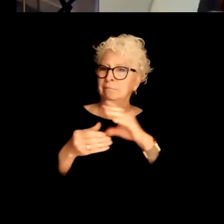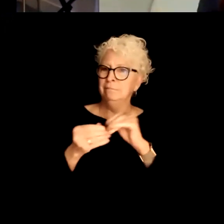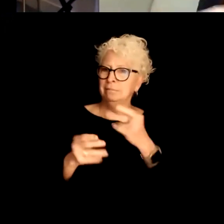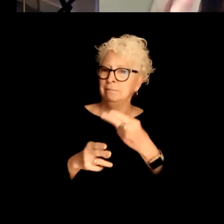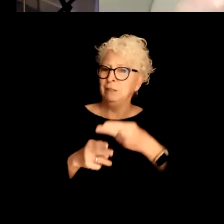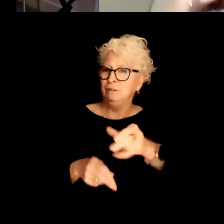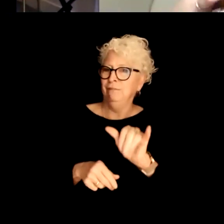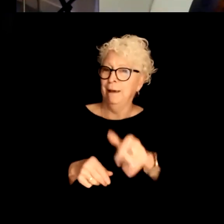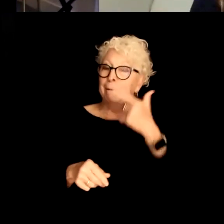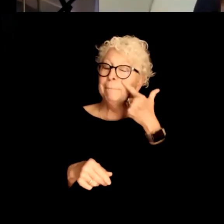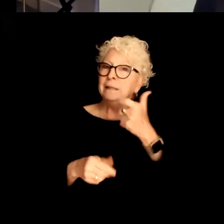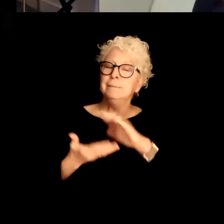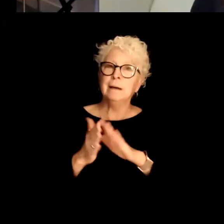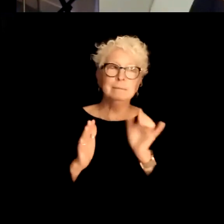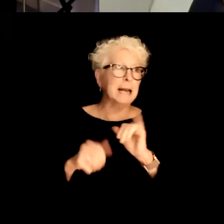becomes an obligation.